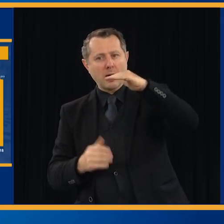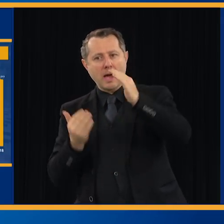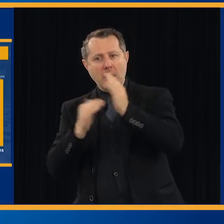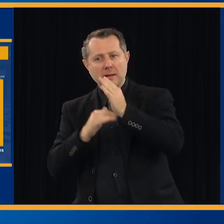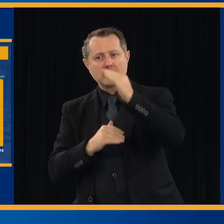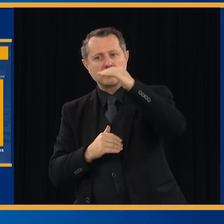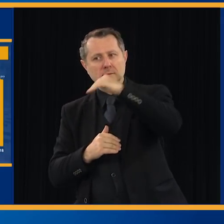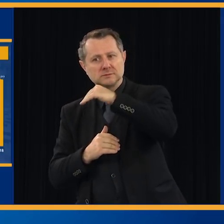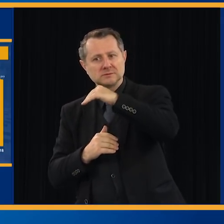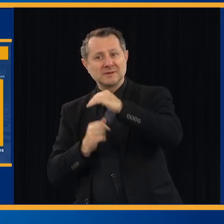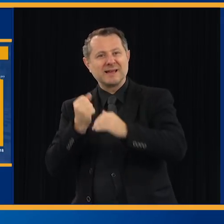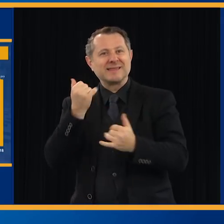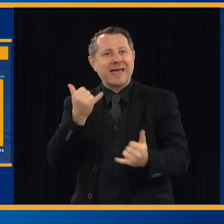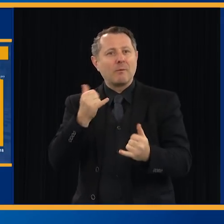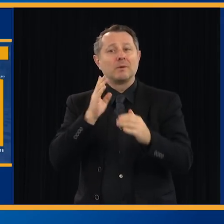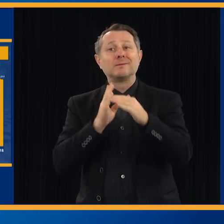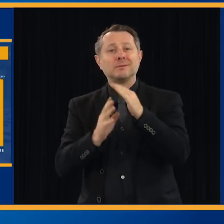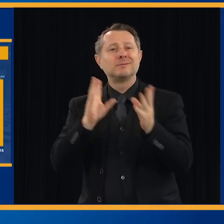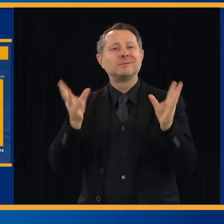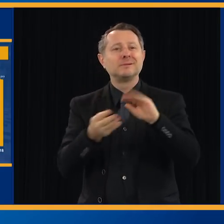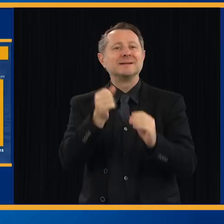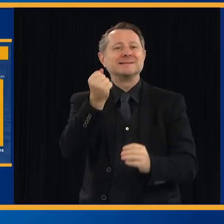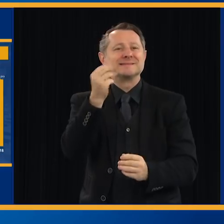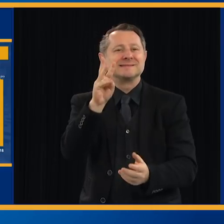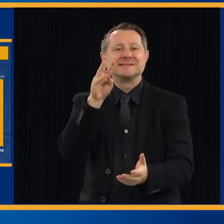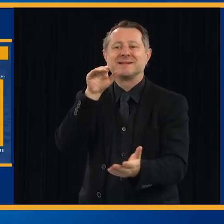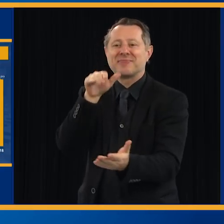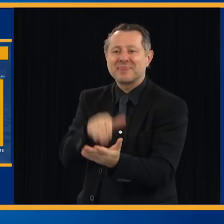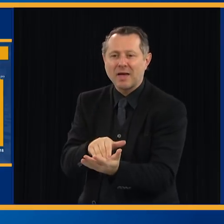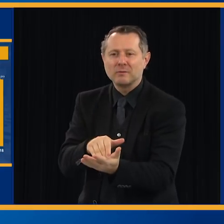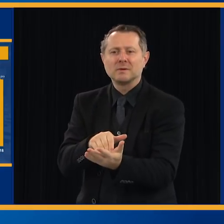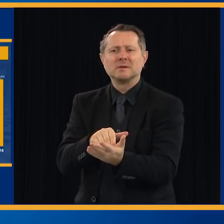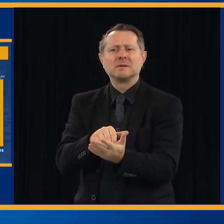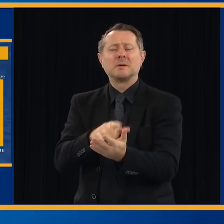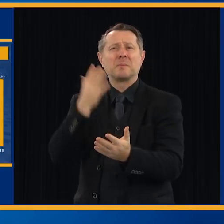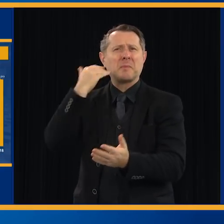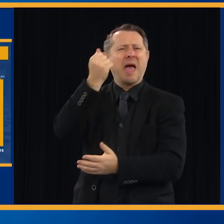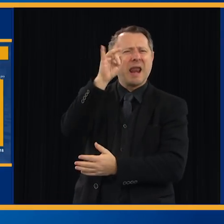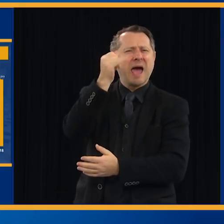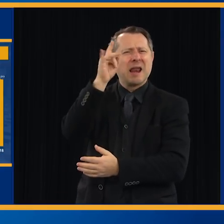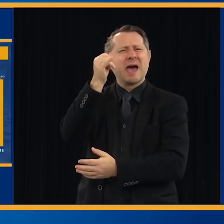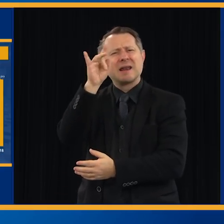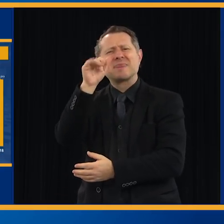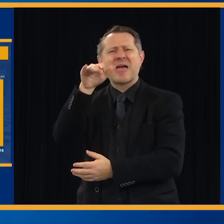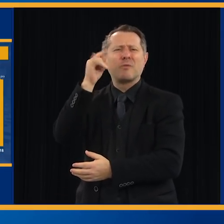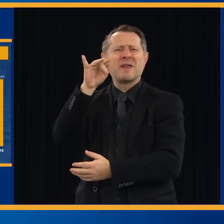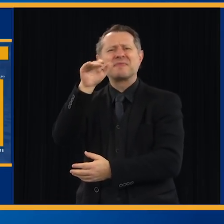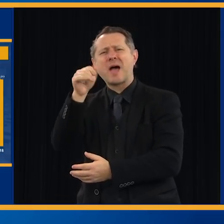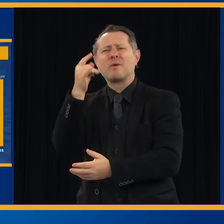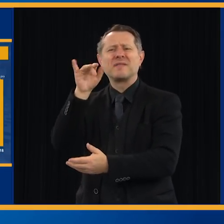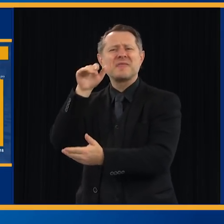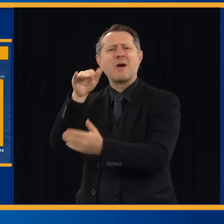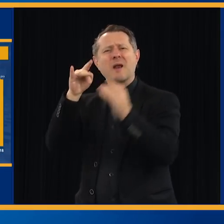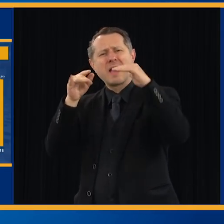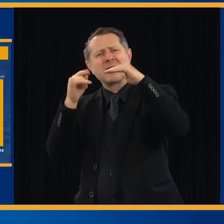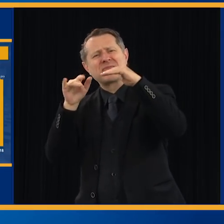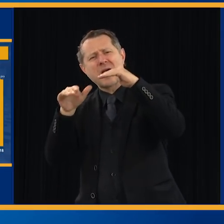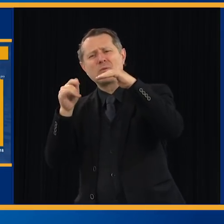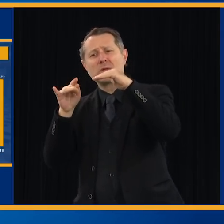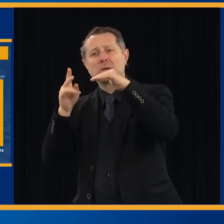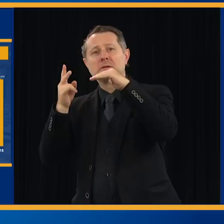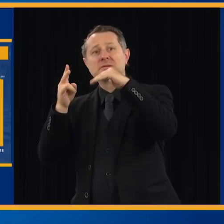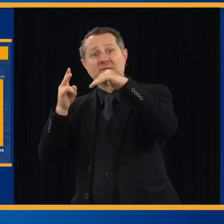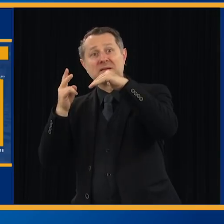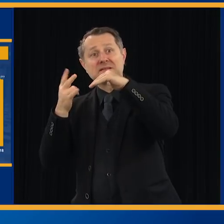16,000. If you look at the numbers, we're at 18,000 people hospitalized for a period of time. It flattened